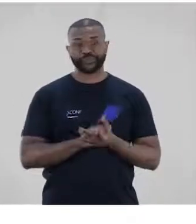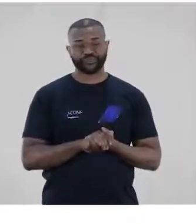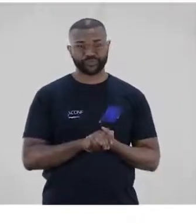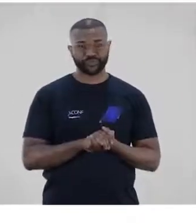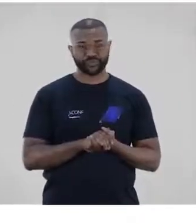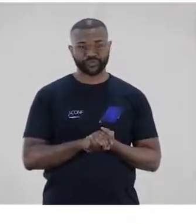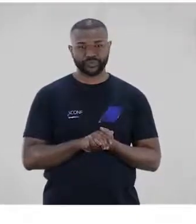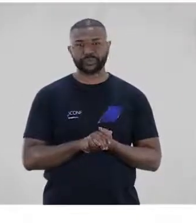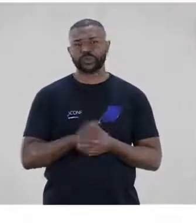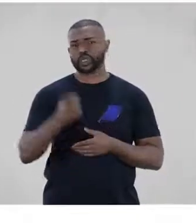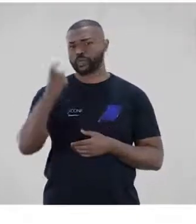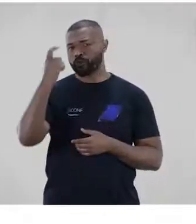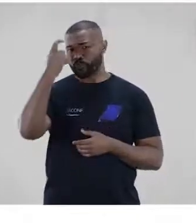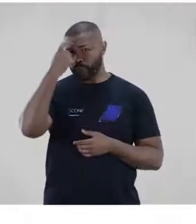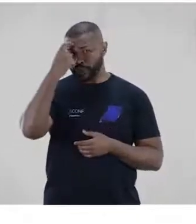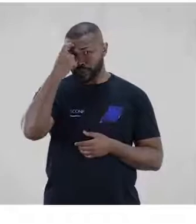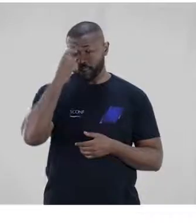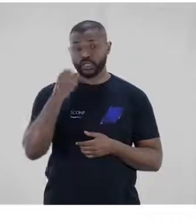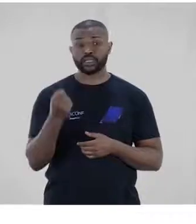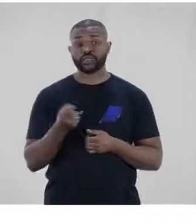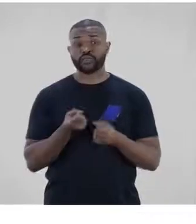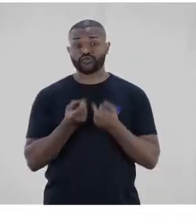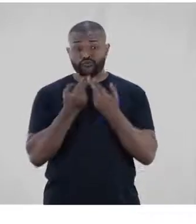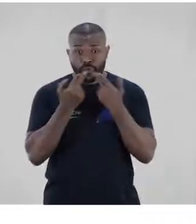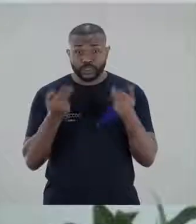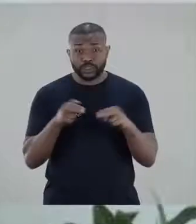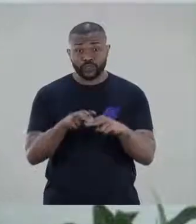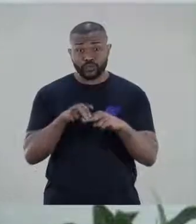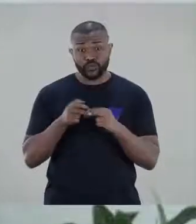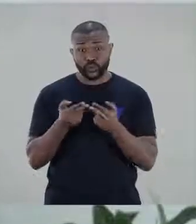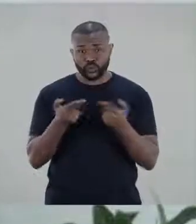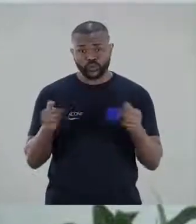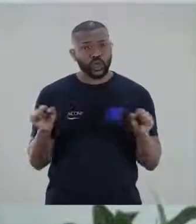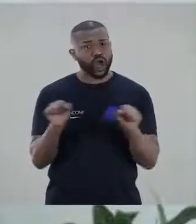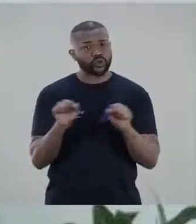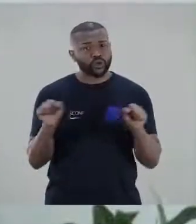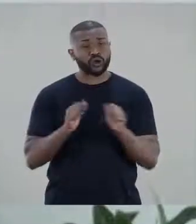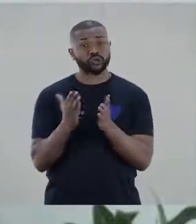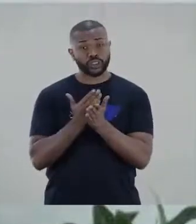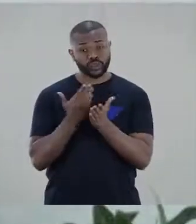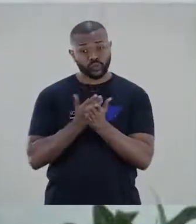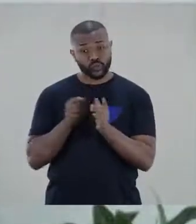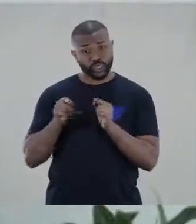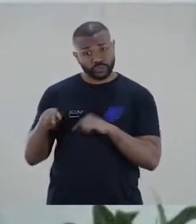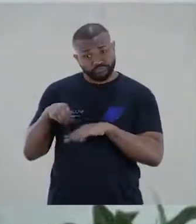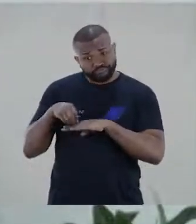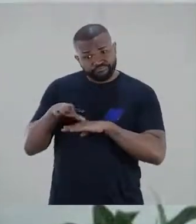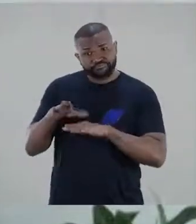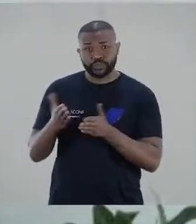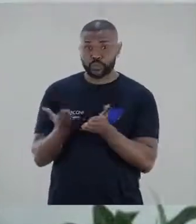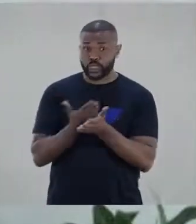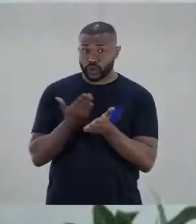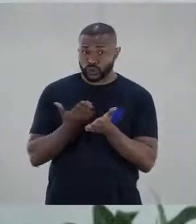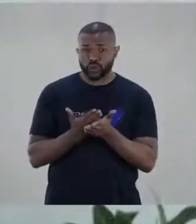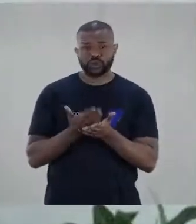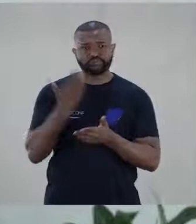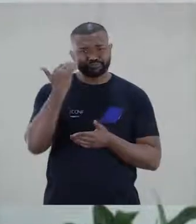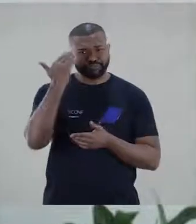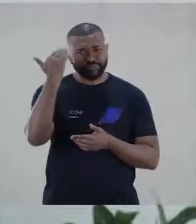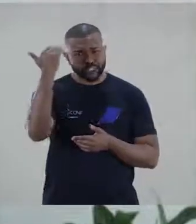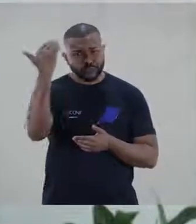are meaningful to thinking about data as a product. I love this book by Don Norman. If you haven't read it, you should read it. It's a